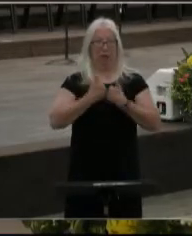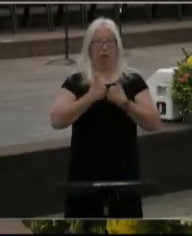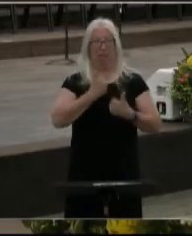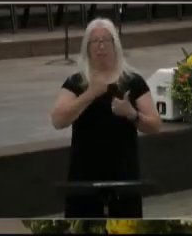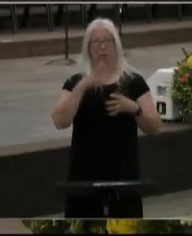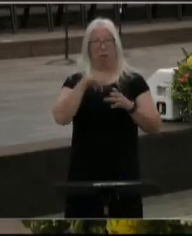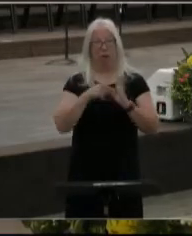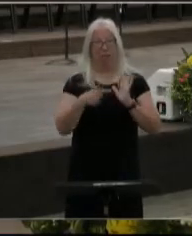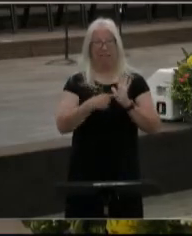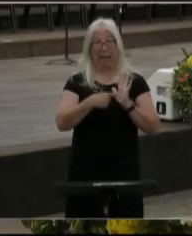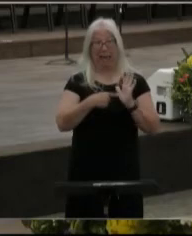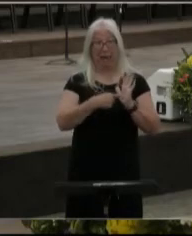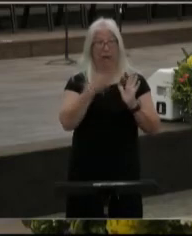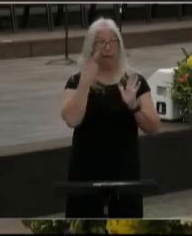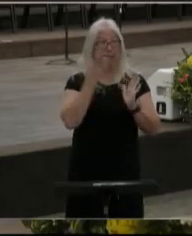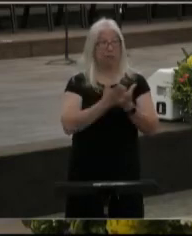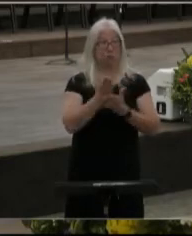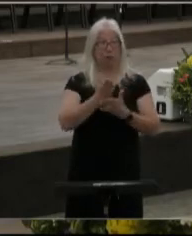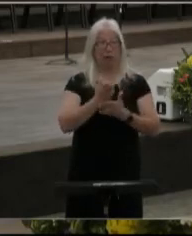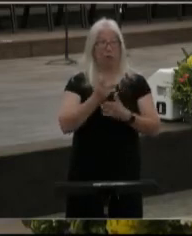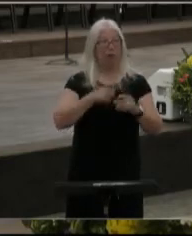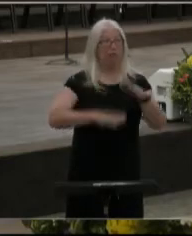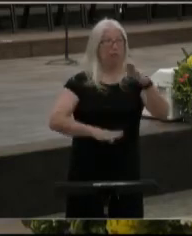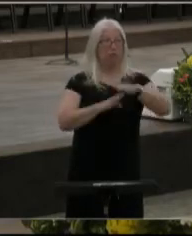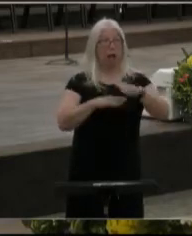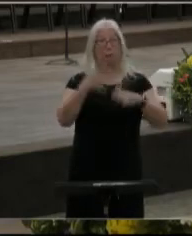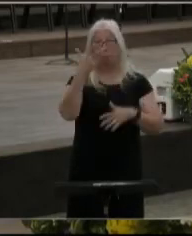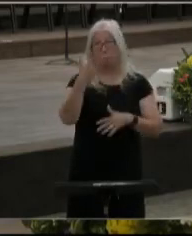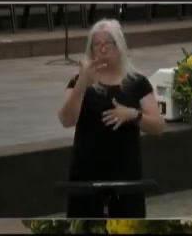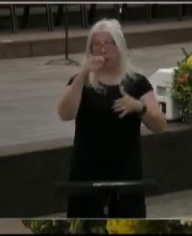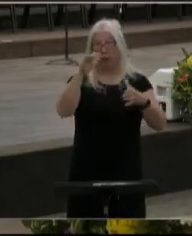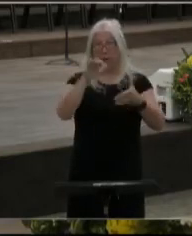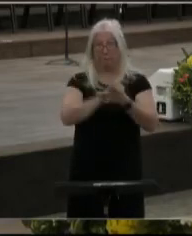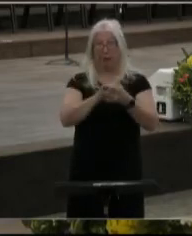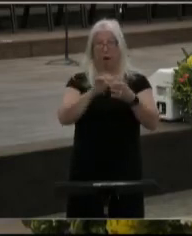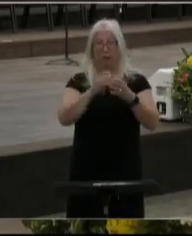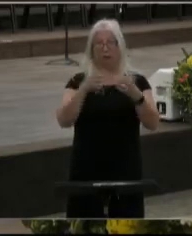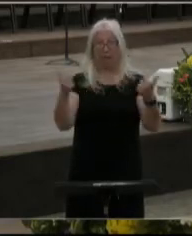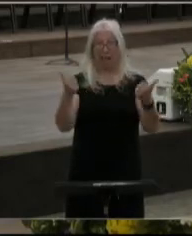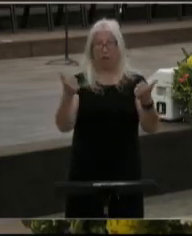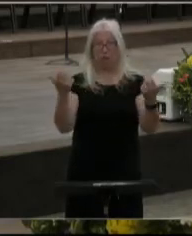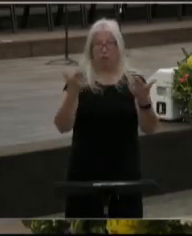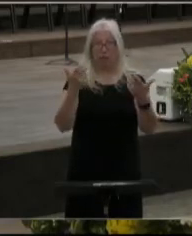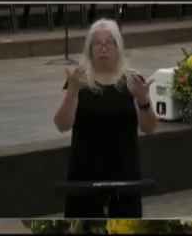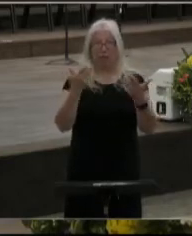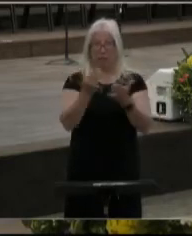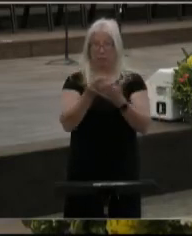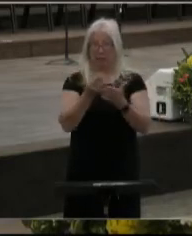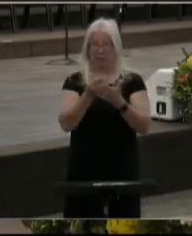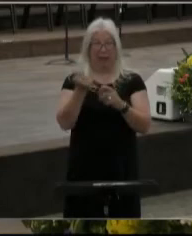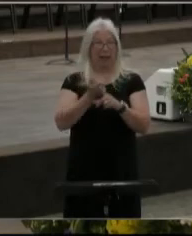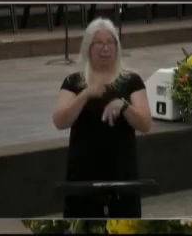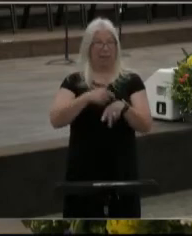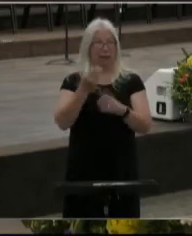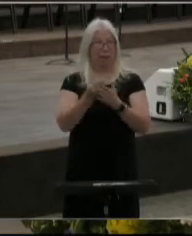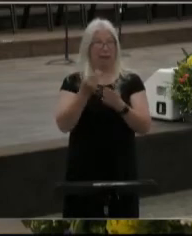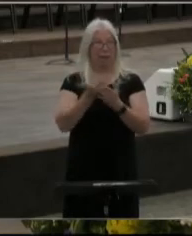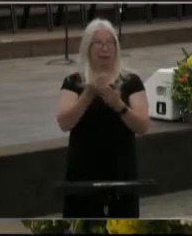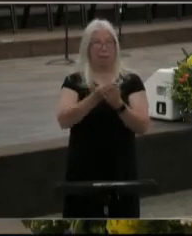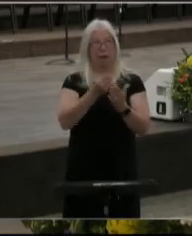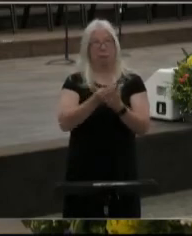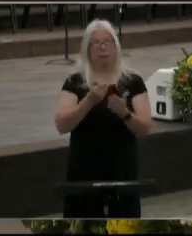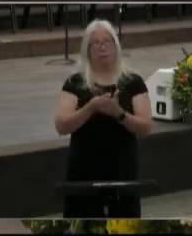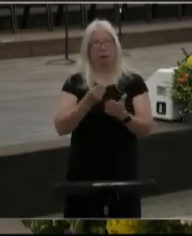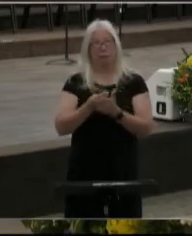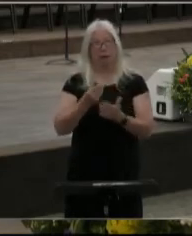in so much debt, we can't see straight. You know, one of the top three marital dividers is money. Every time, money. Money, money,